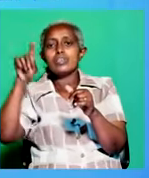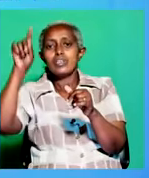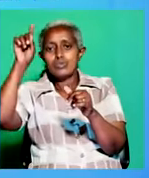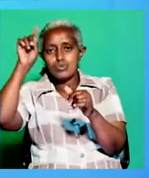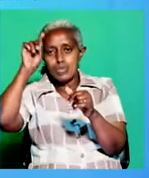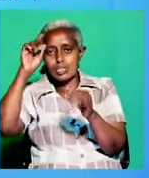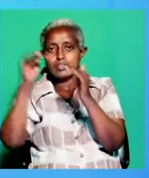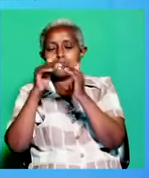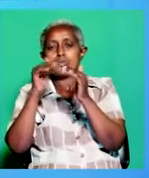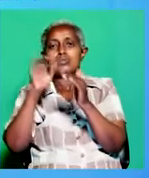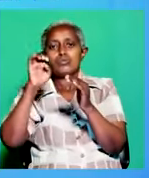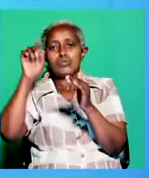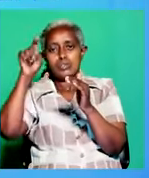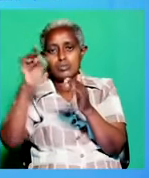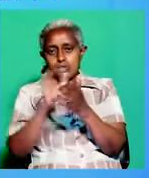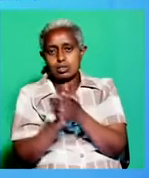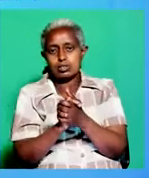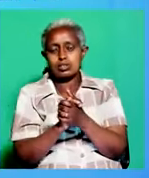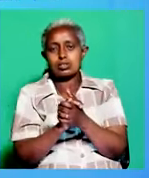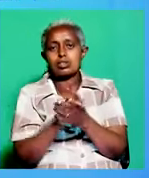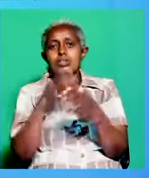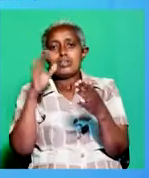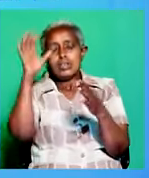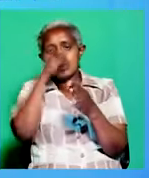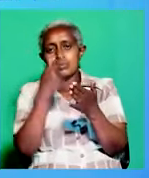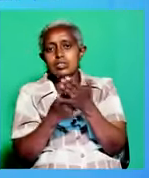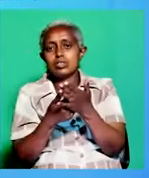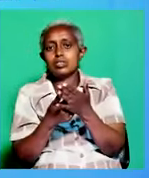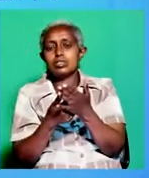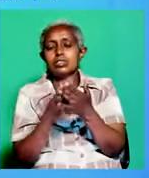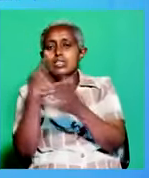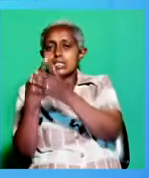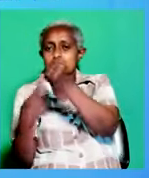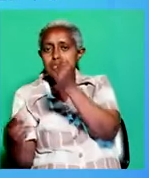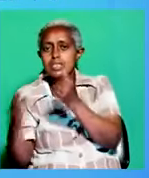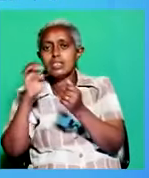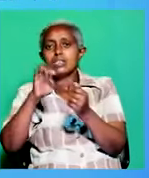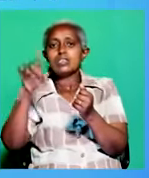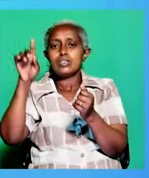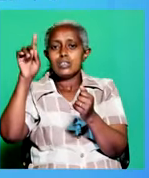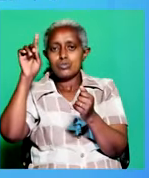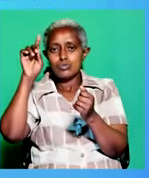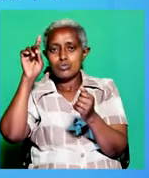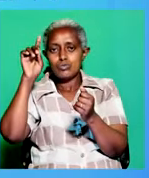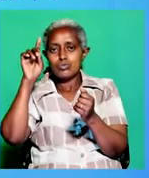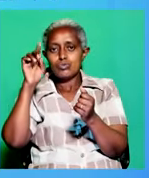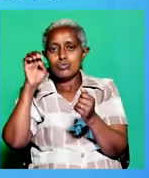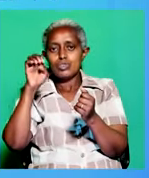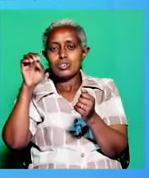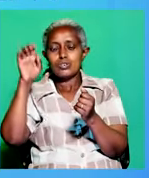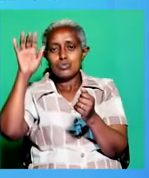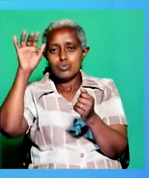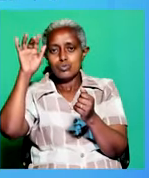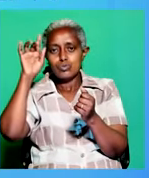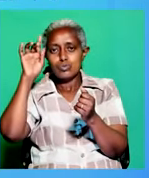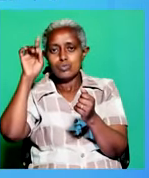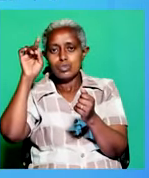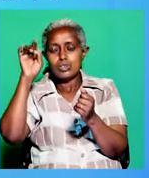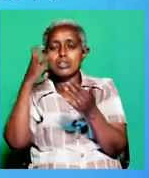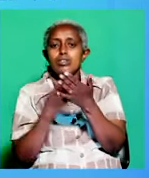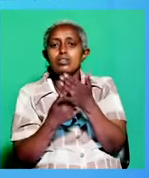to x itself. So assuming this as a single, e raised to y, assume this is